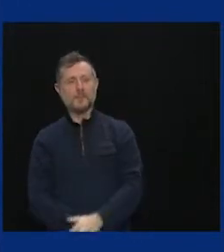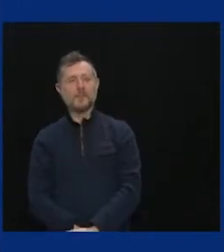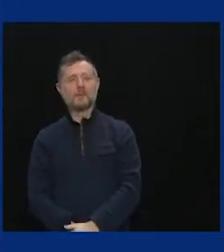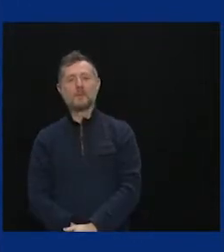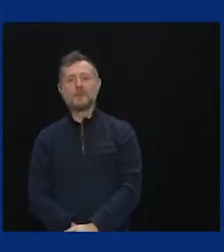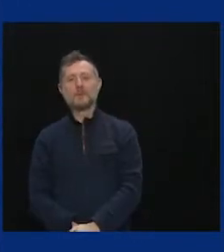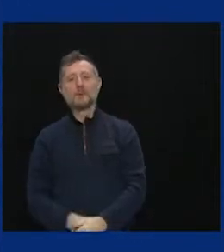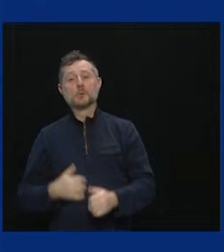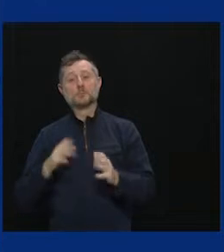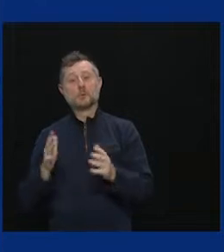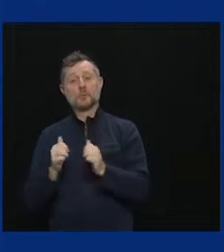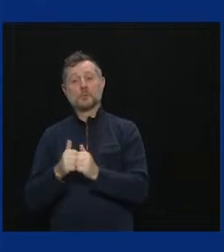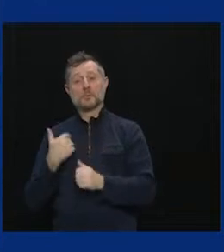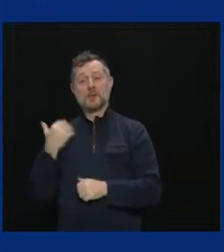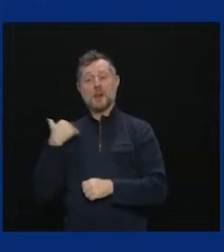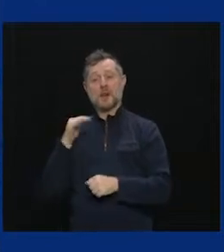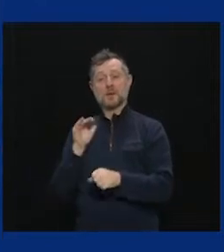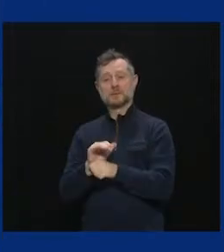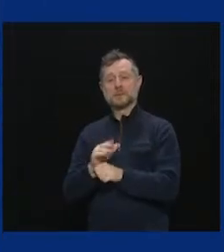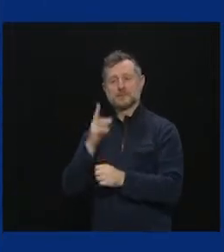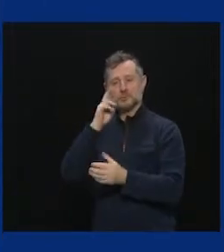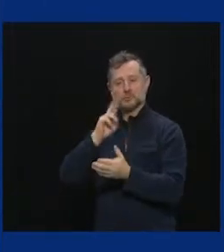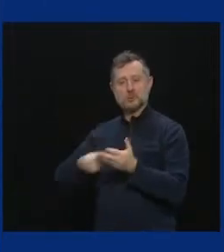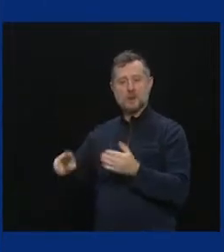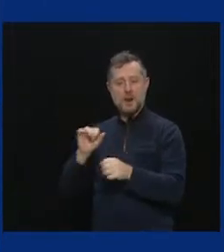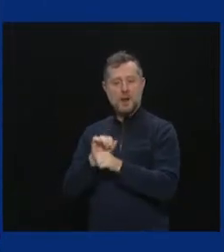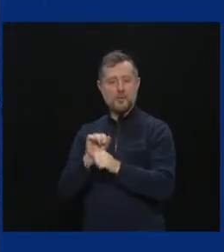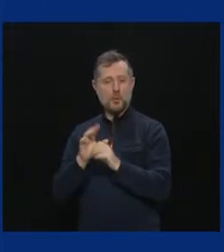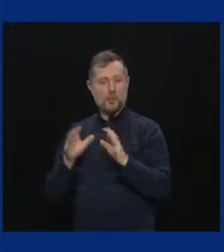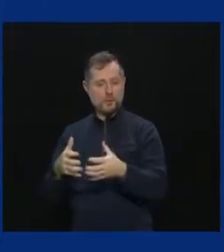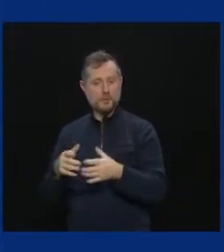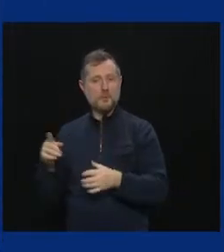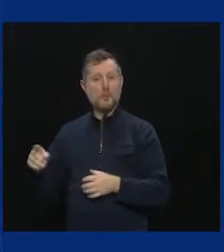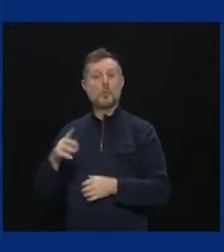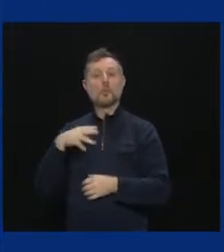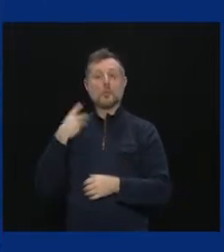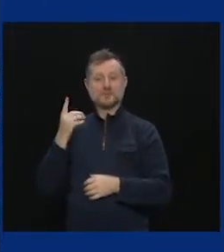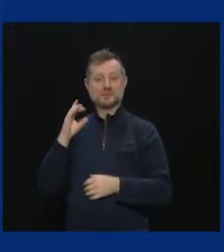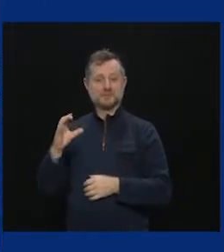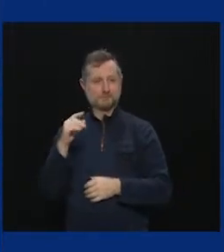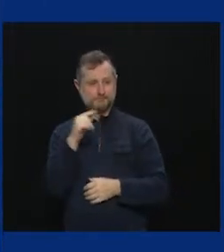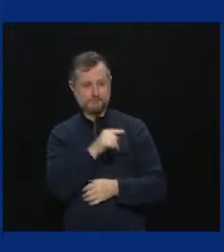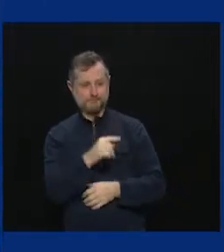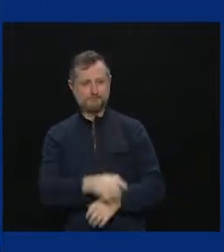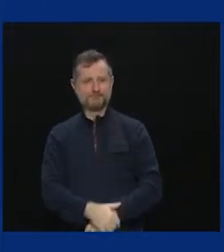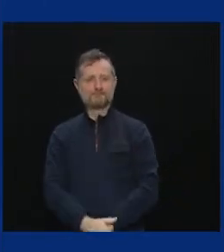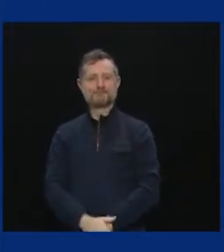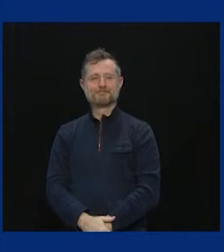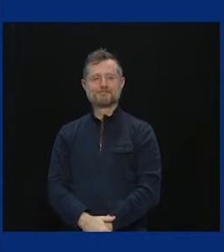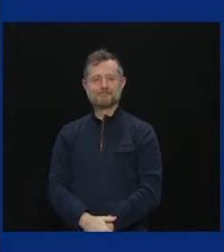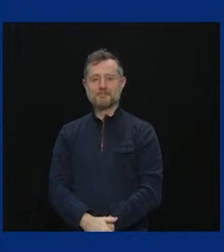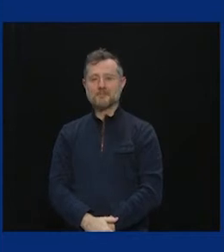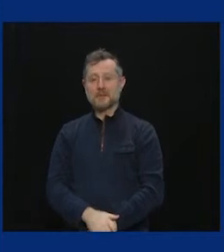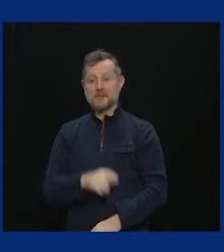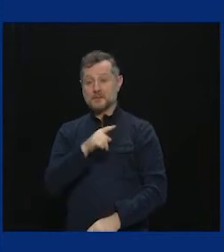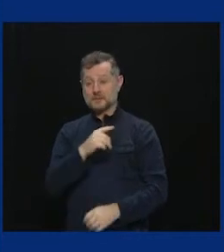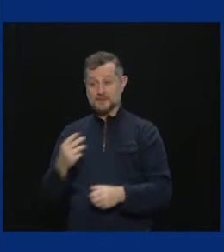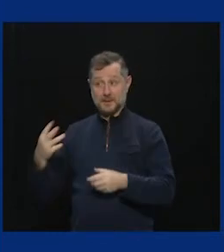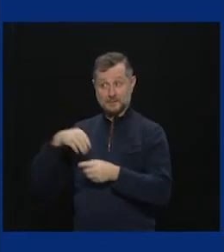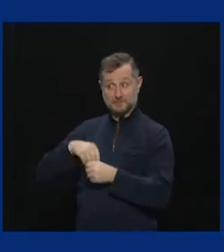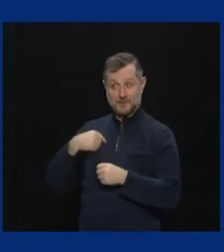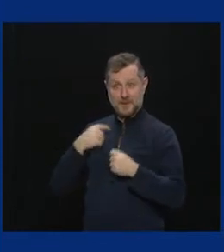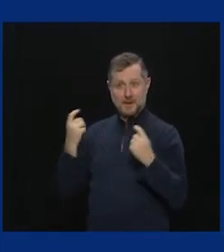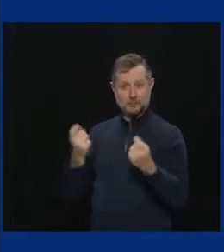Labor last night in Washington. We asked him if he'd be part of a celebration and also part of a message